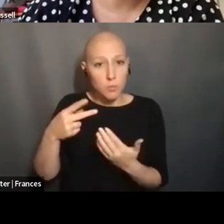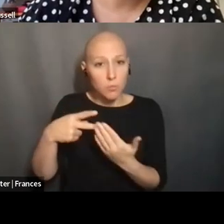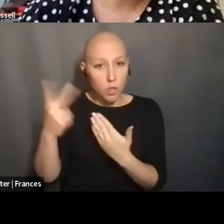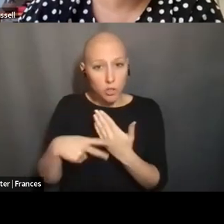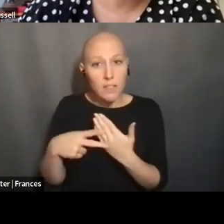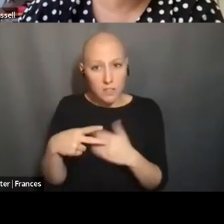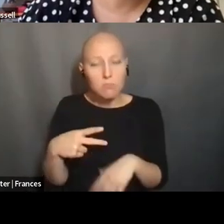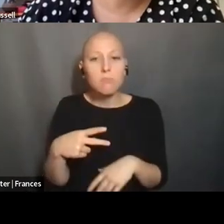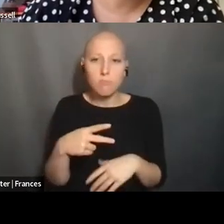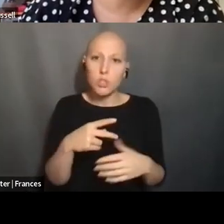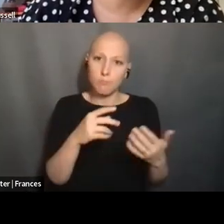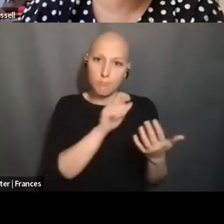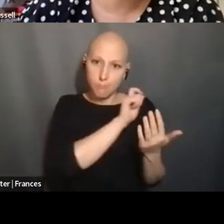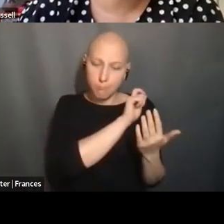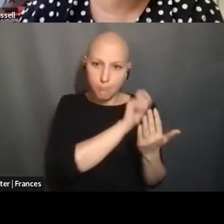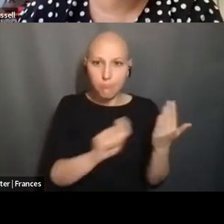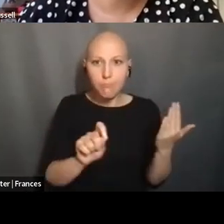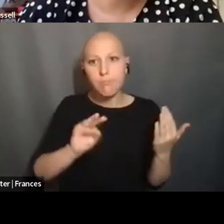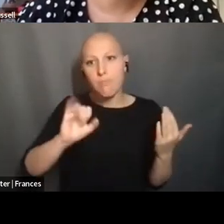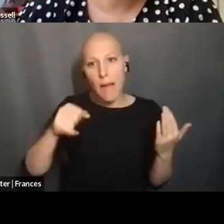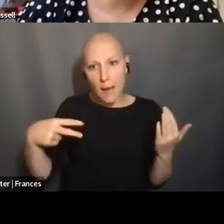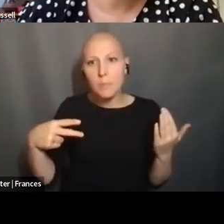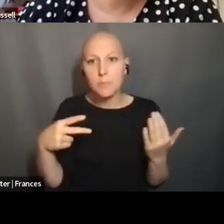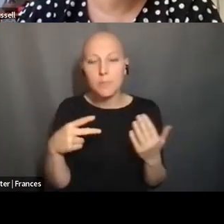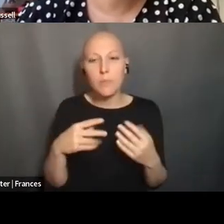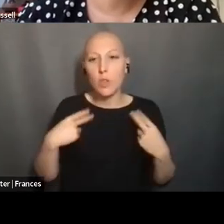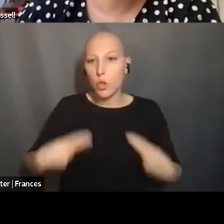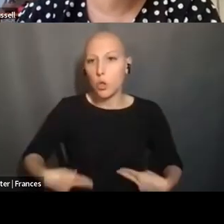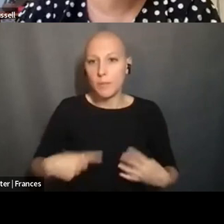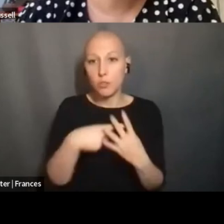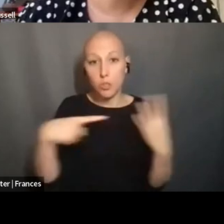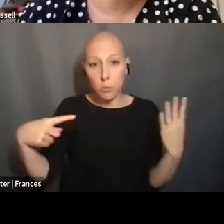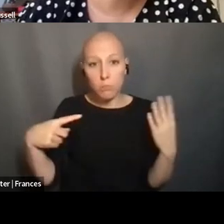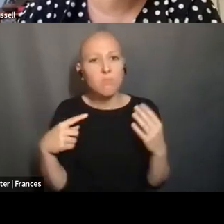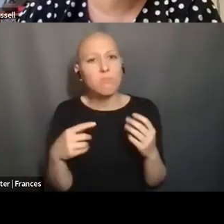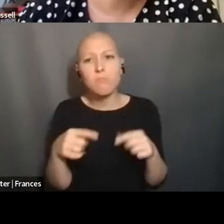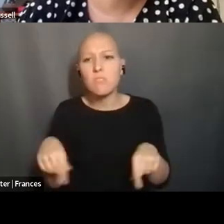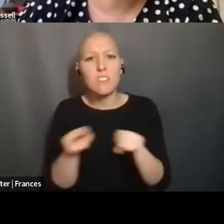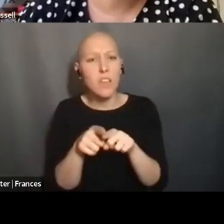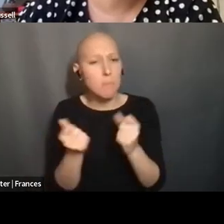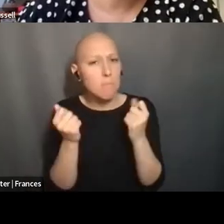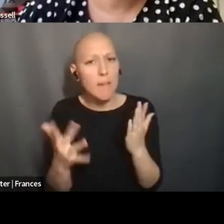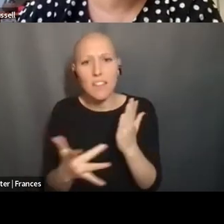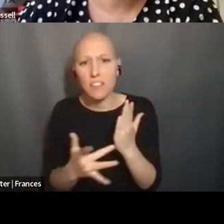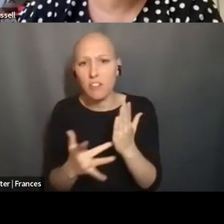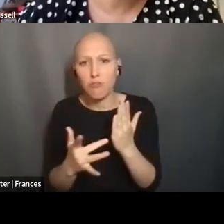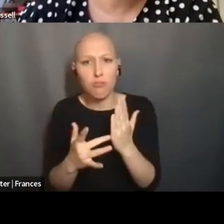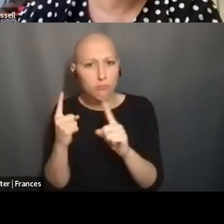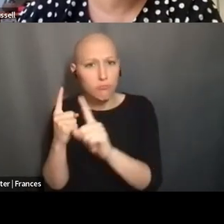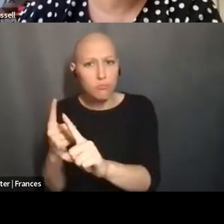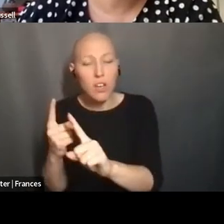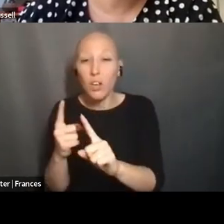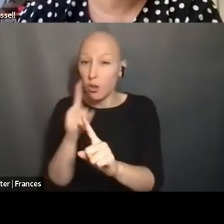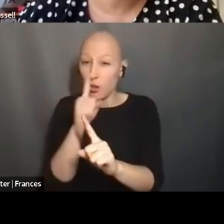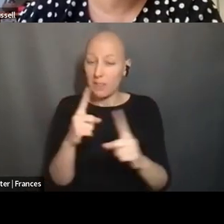like most large technological efforts, was ultimately a product of a really complex interaction